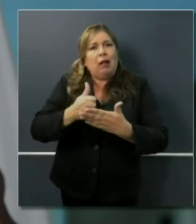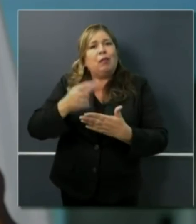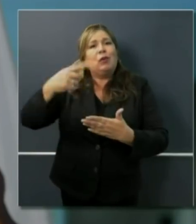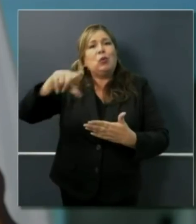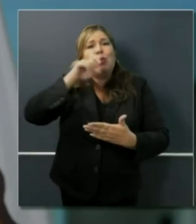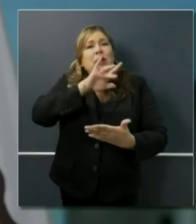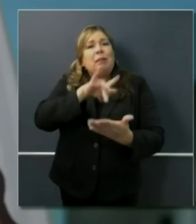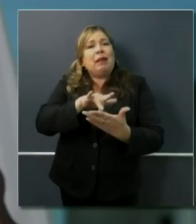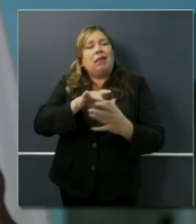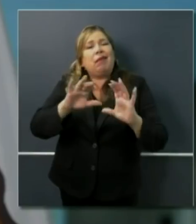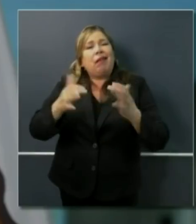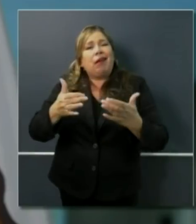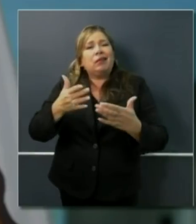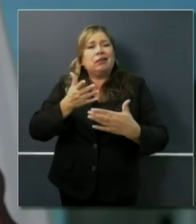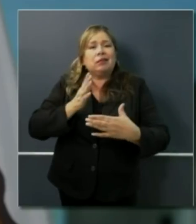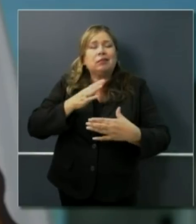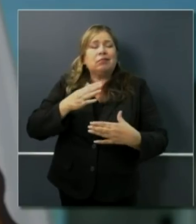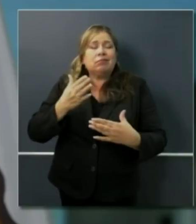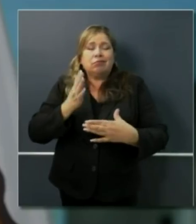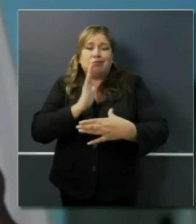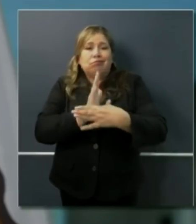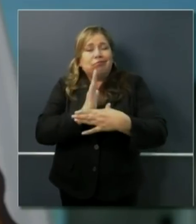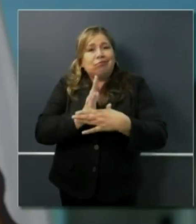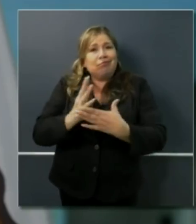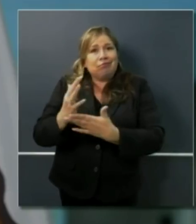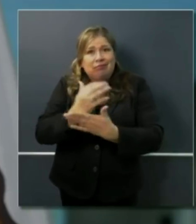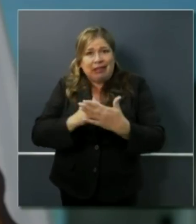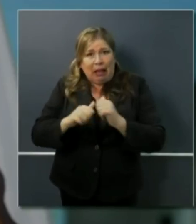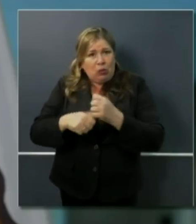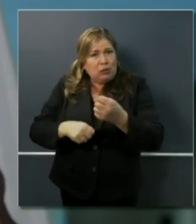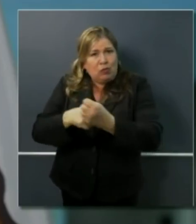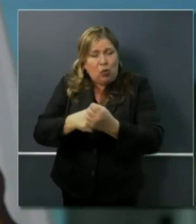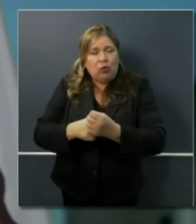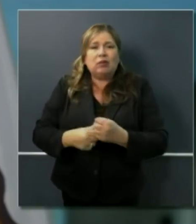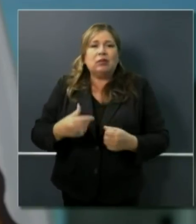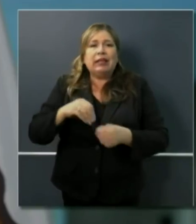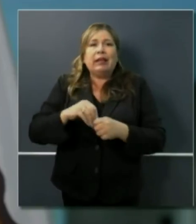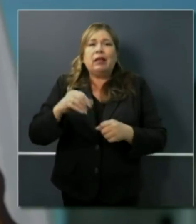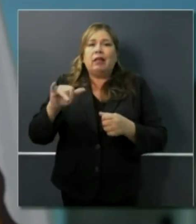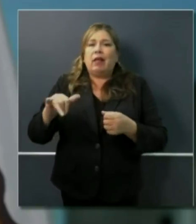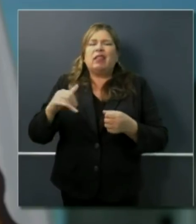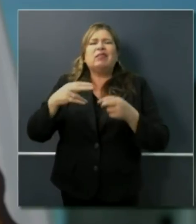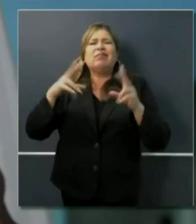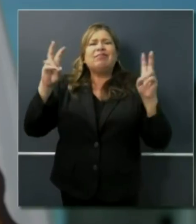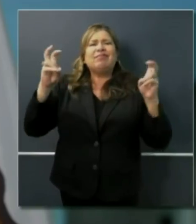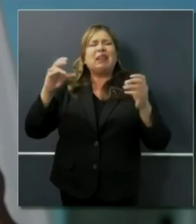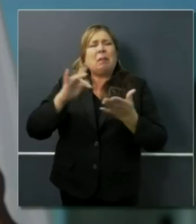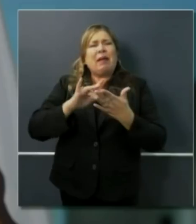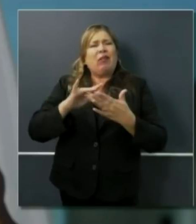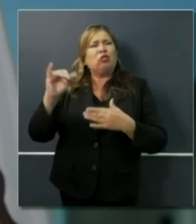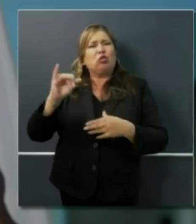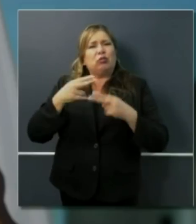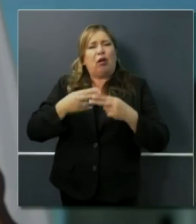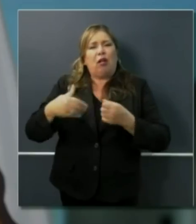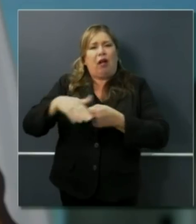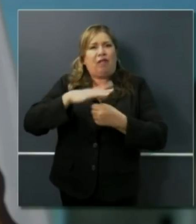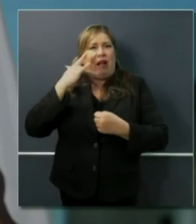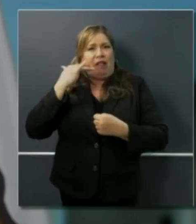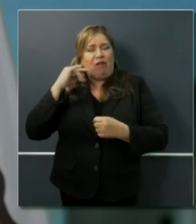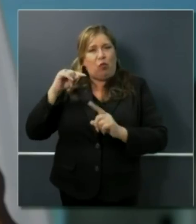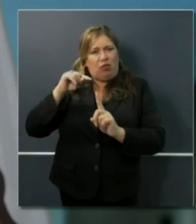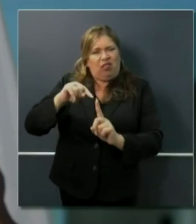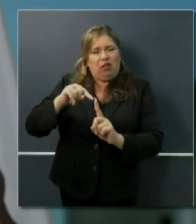support the work of Covered California and our exchange. And as you know, we've also expanded coverage regardless of your